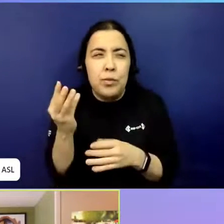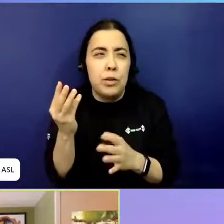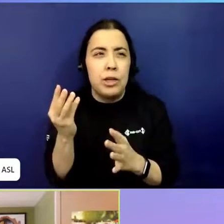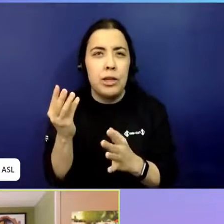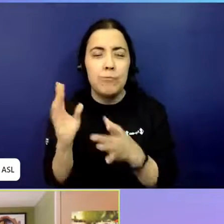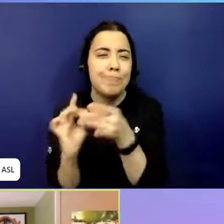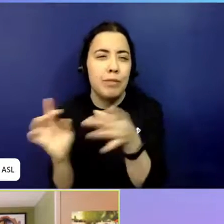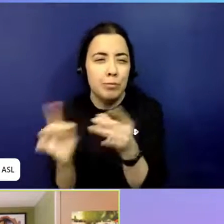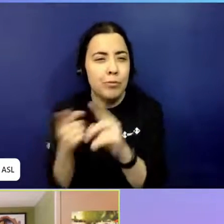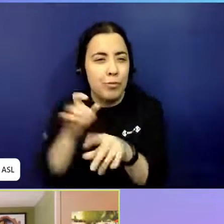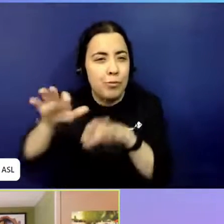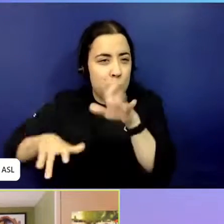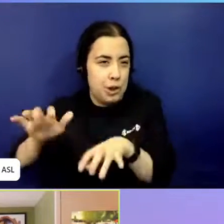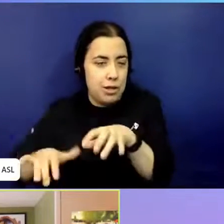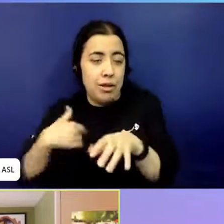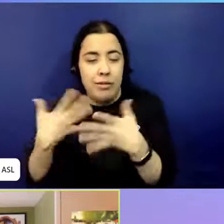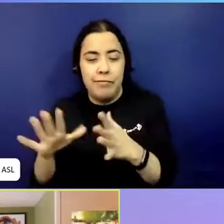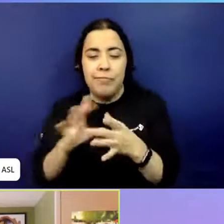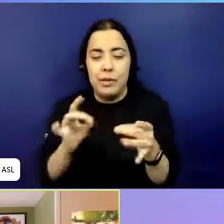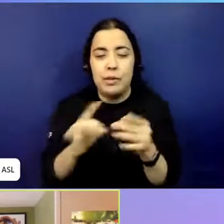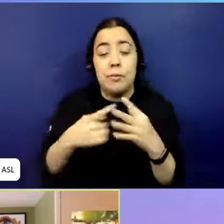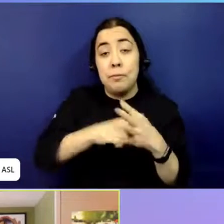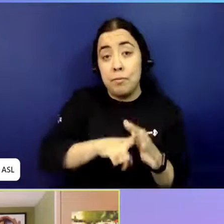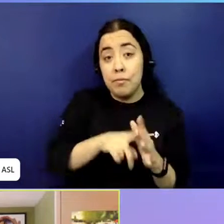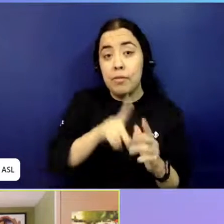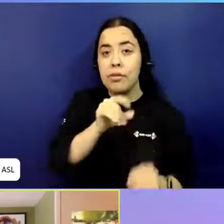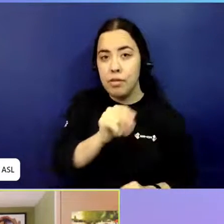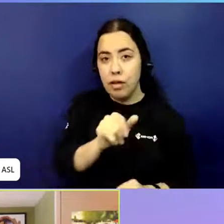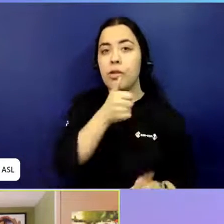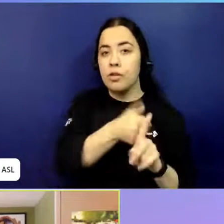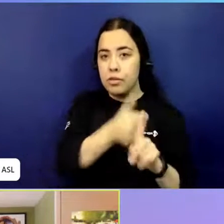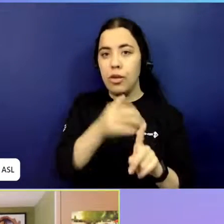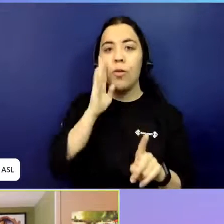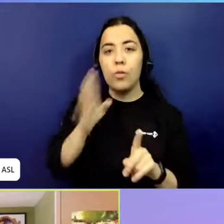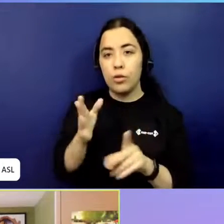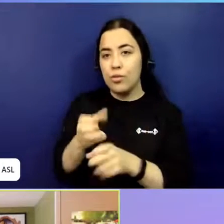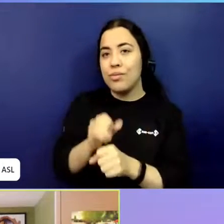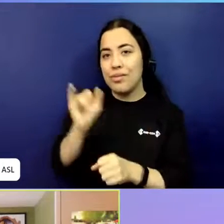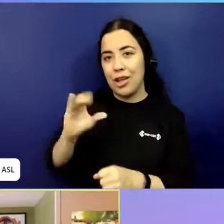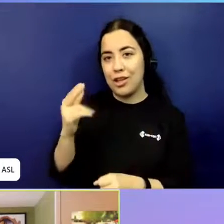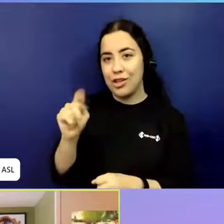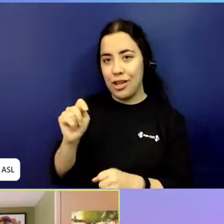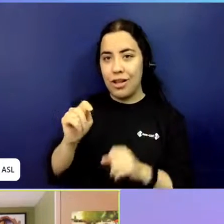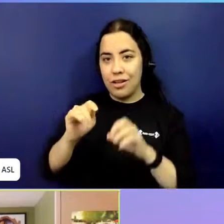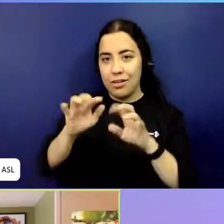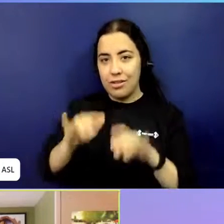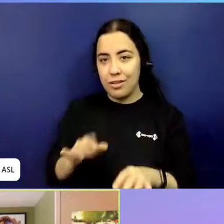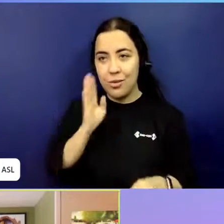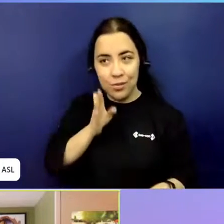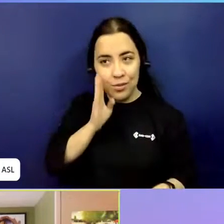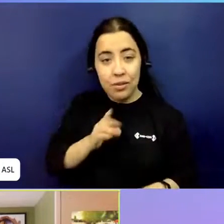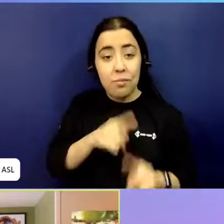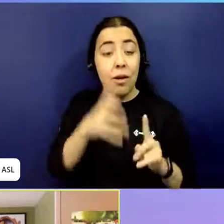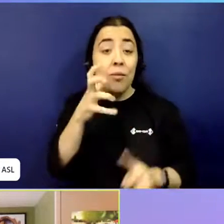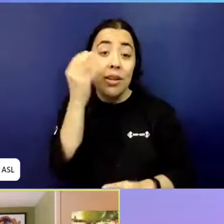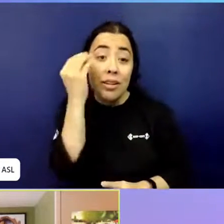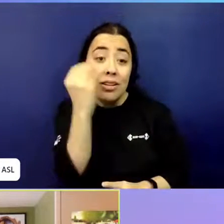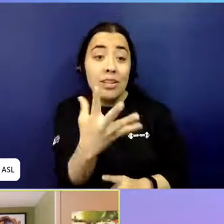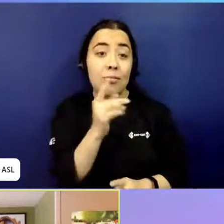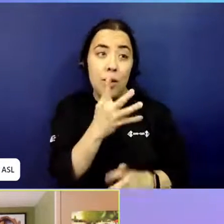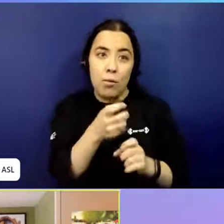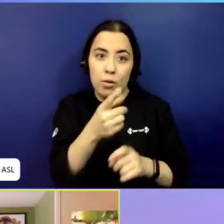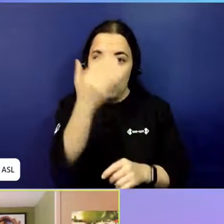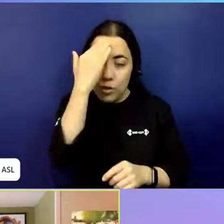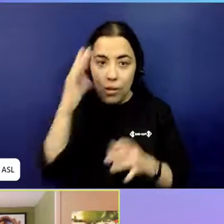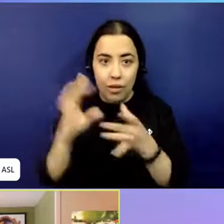of comments in the chat. I mentioned at the beginning that Donna will get this copy of the chat, but Donna, I just wanted to make sure you heard some of the comments some of